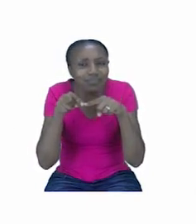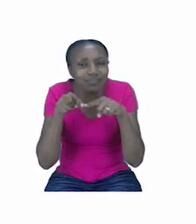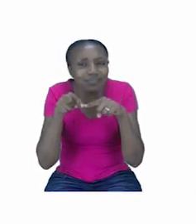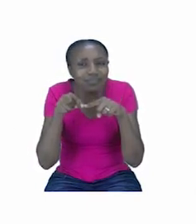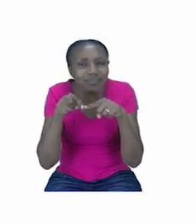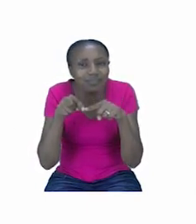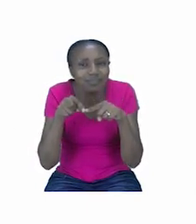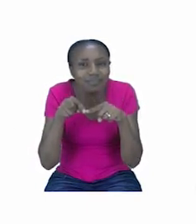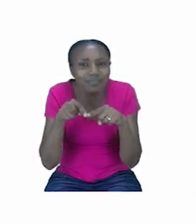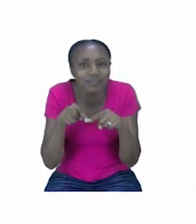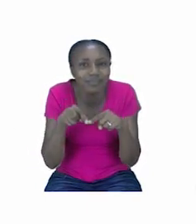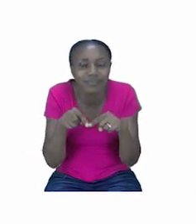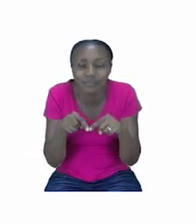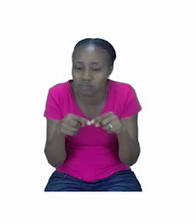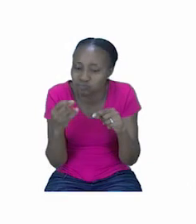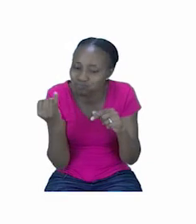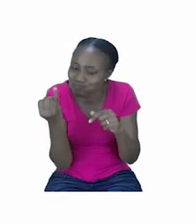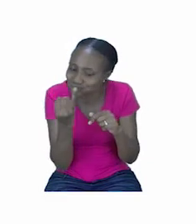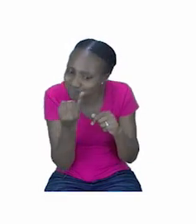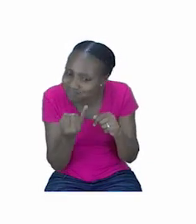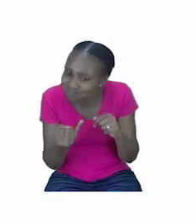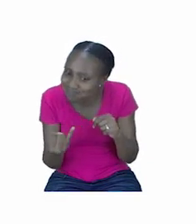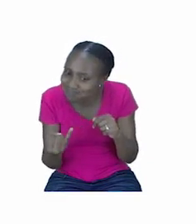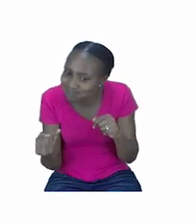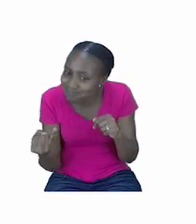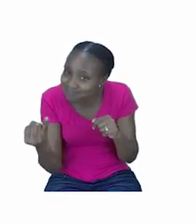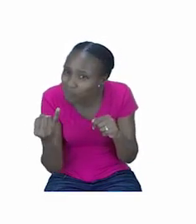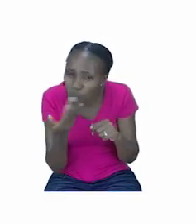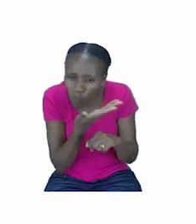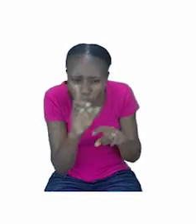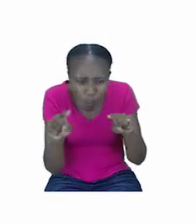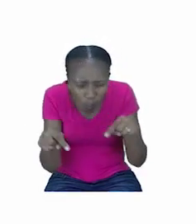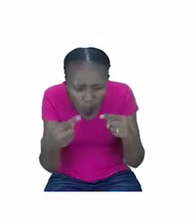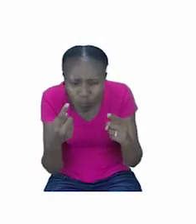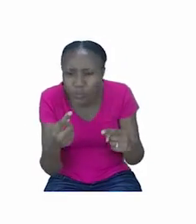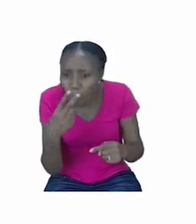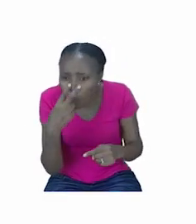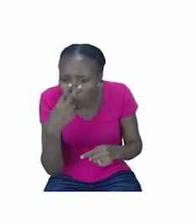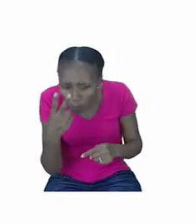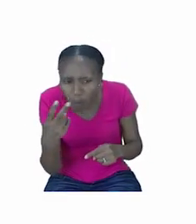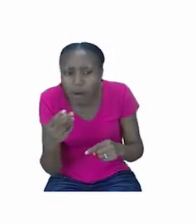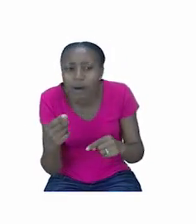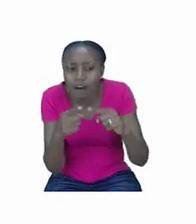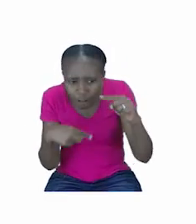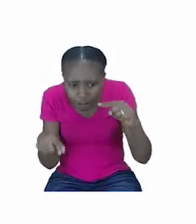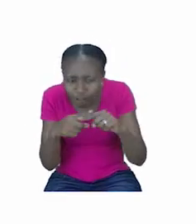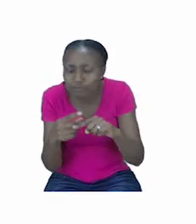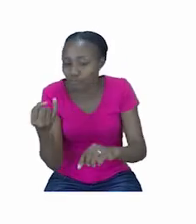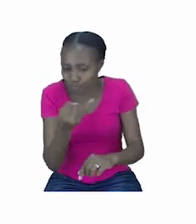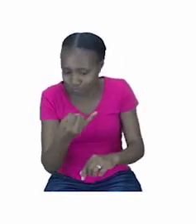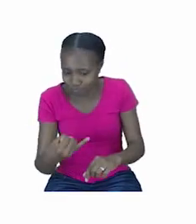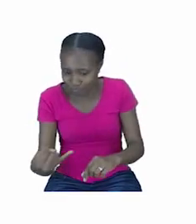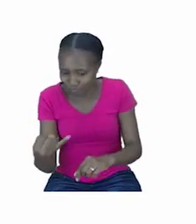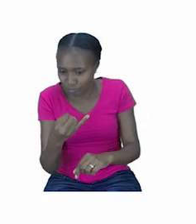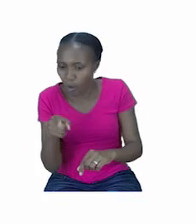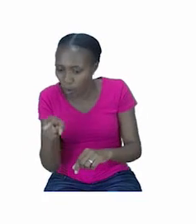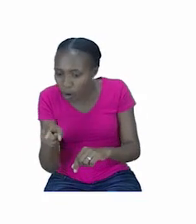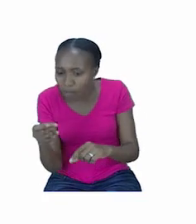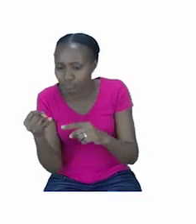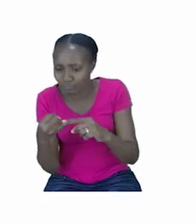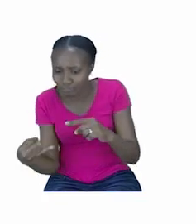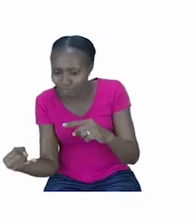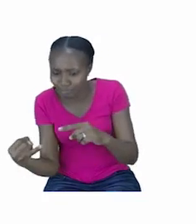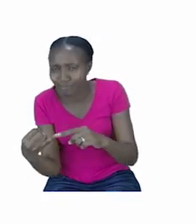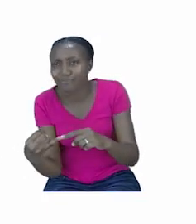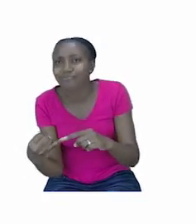Then you're going to draw whatever you find that is in the shape of a circle. So the